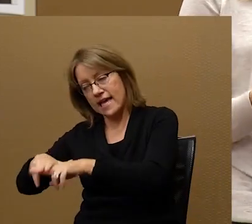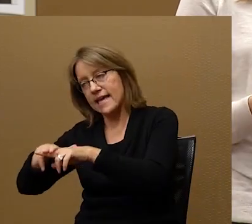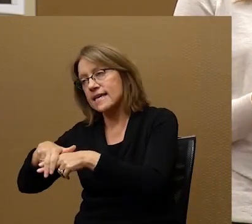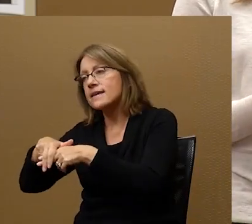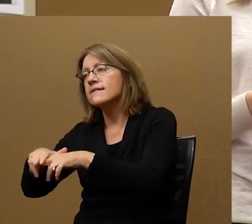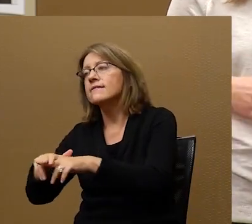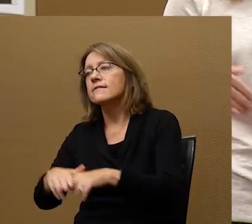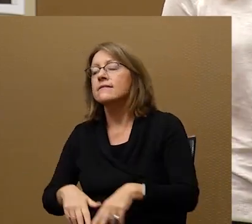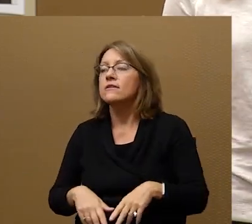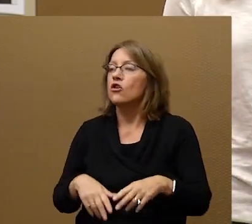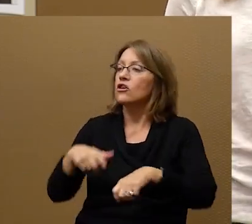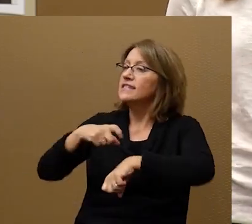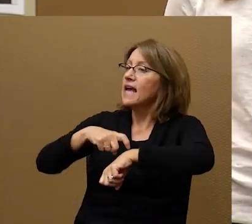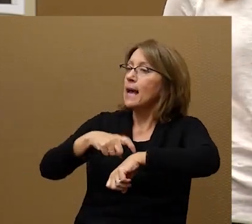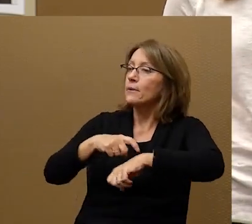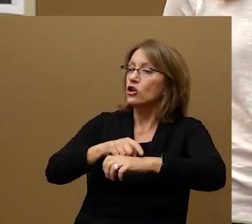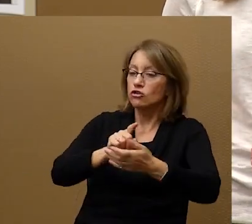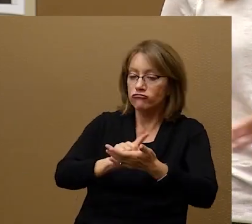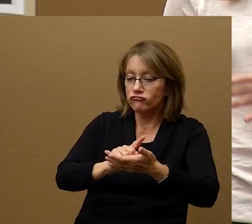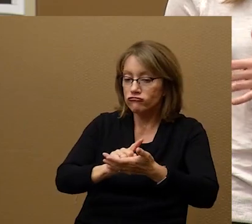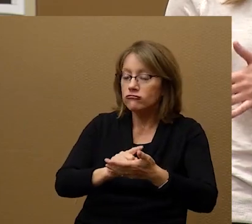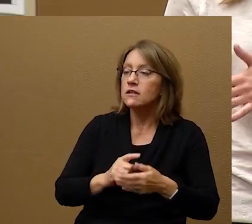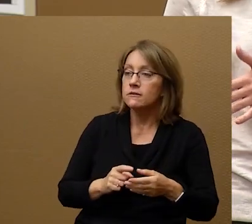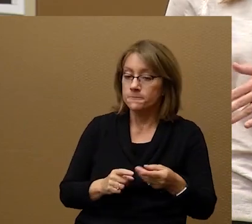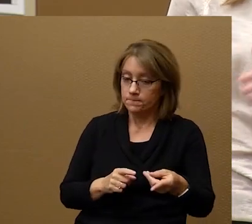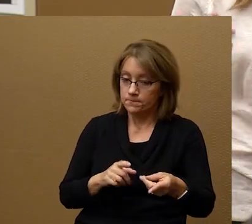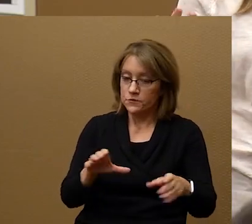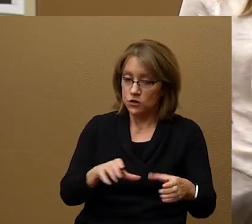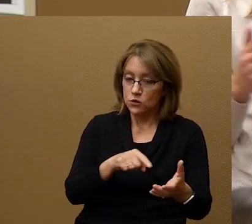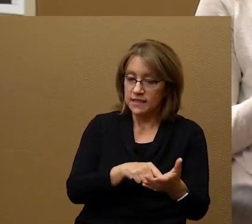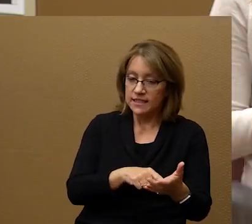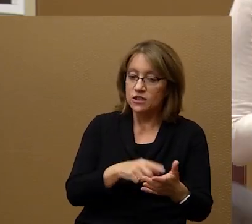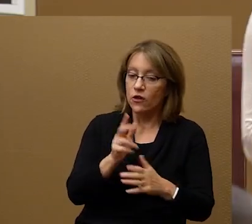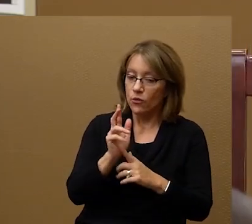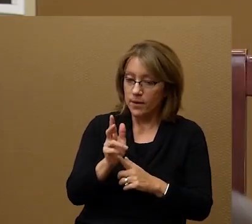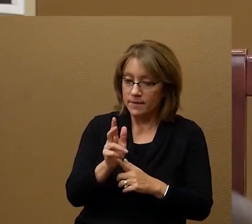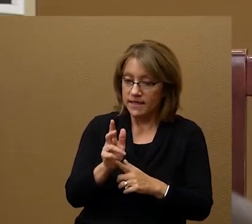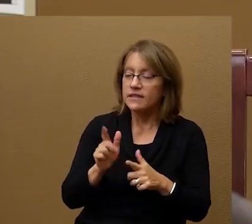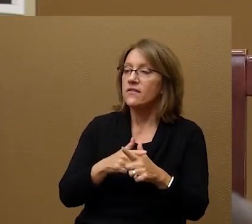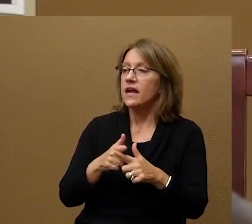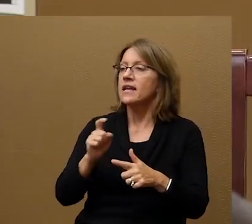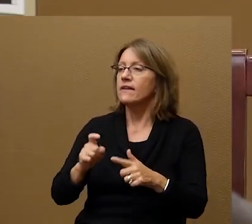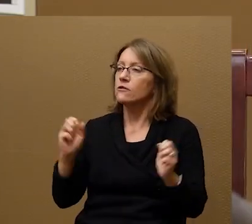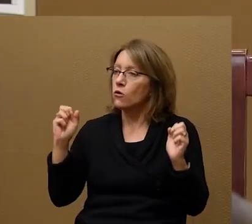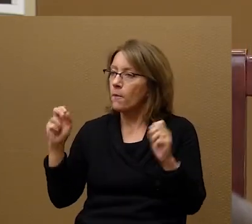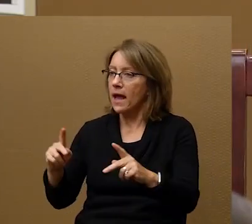can do this for 3 minutes, then we gotta get back to work.